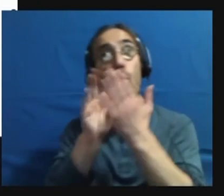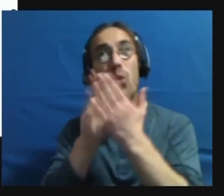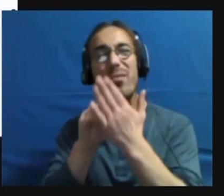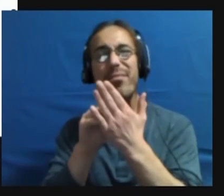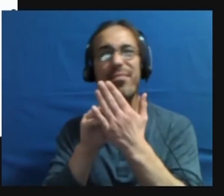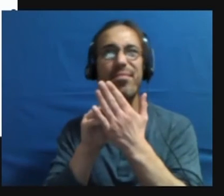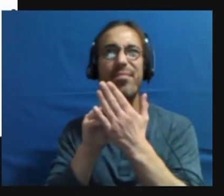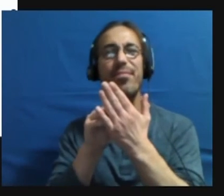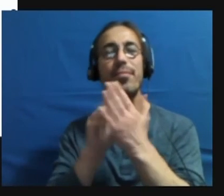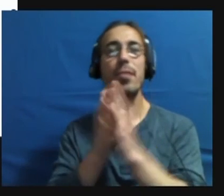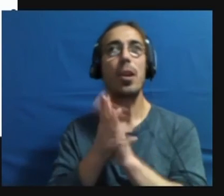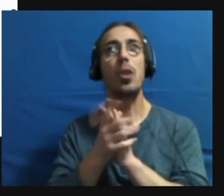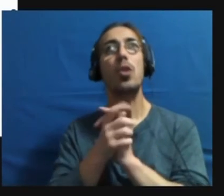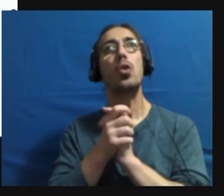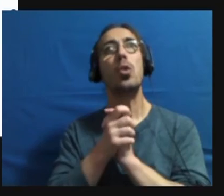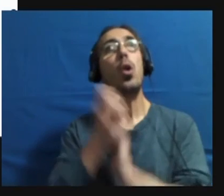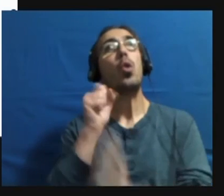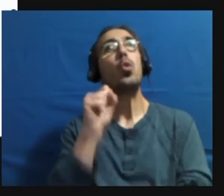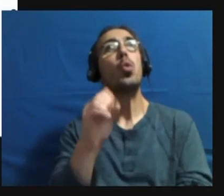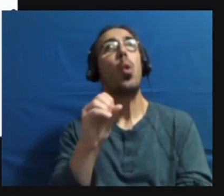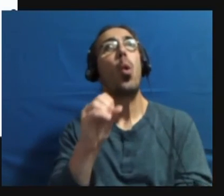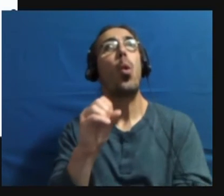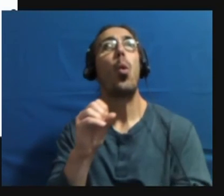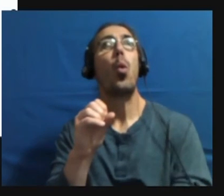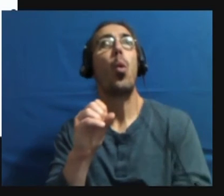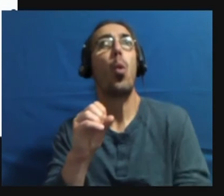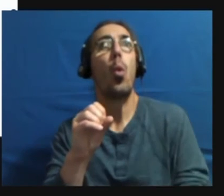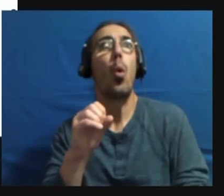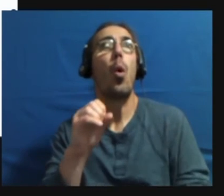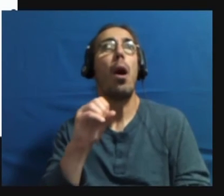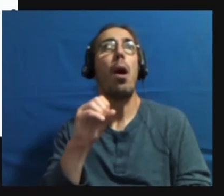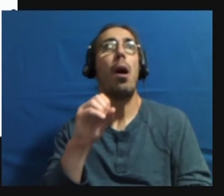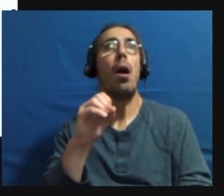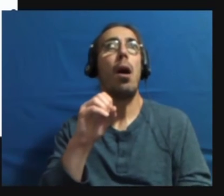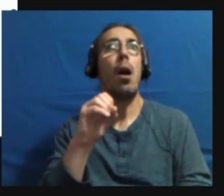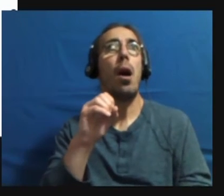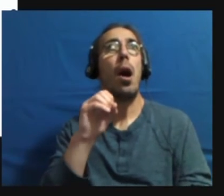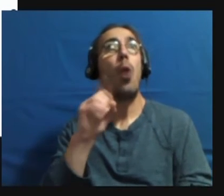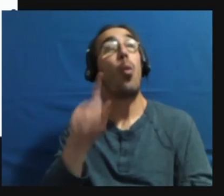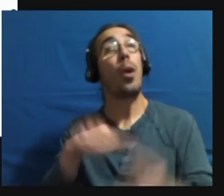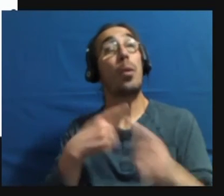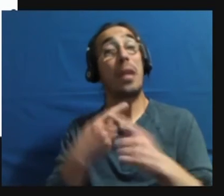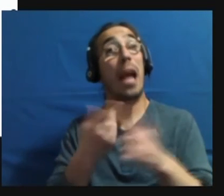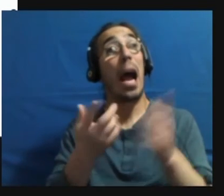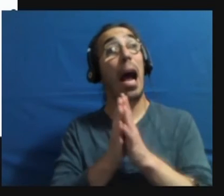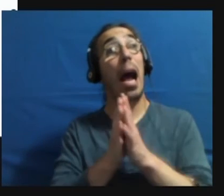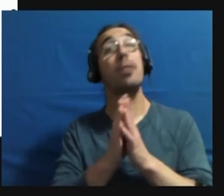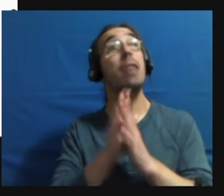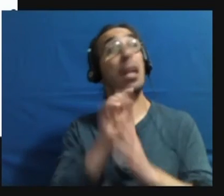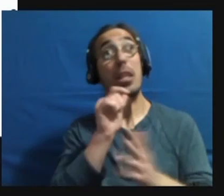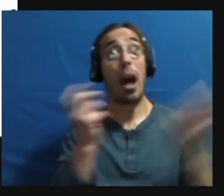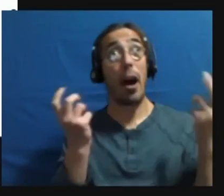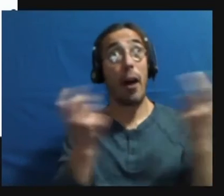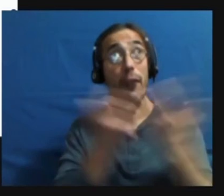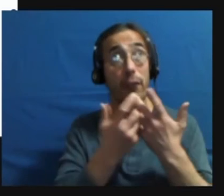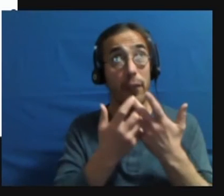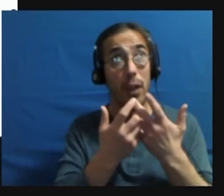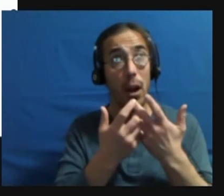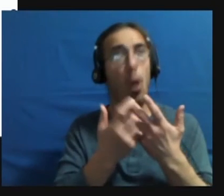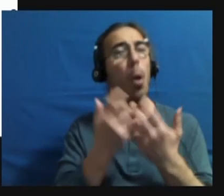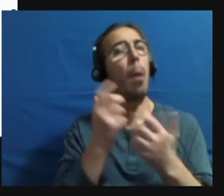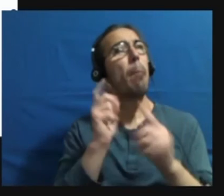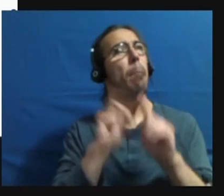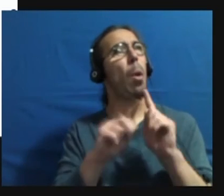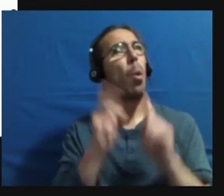And so when we ask if a STEM is not compatible with a learning environment, we really want to ask why our